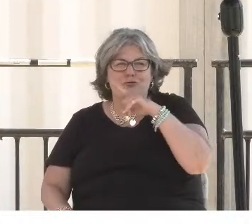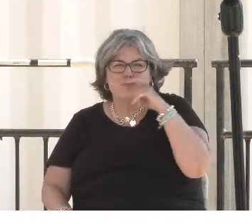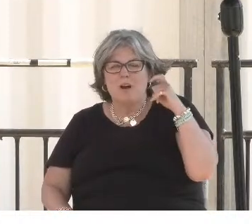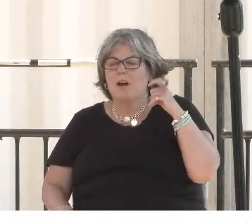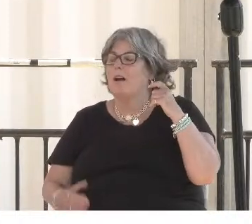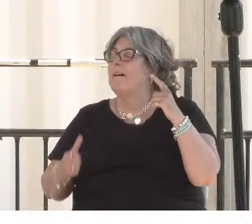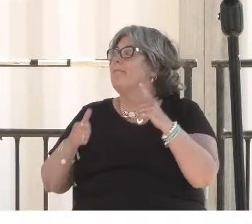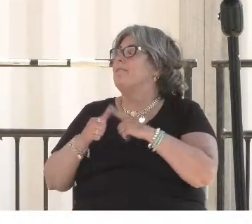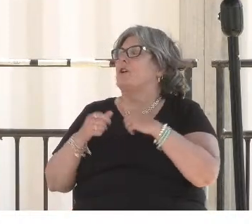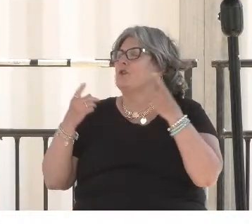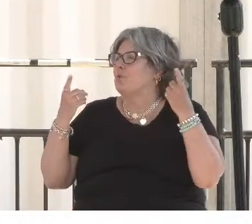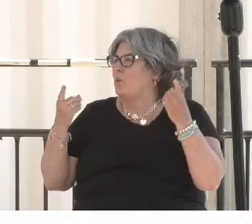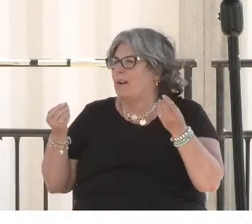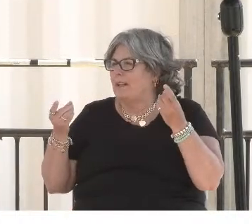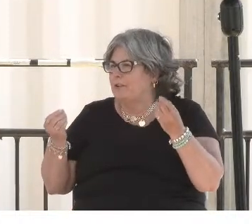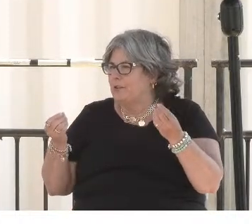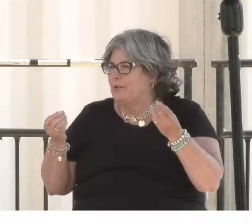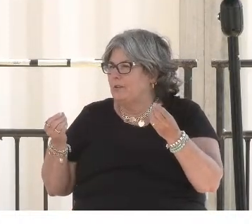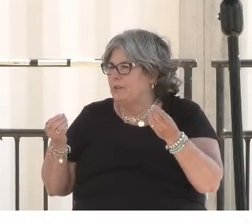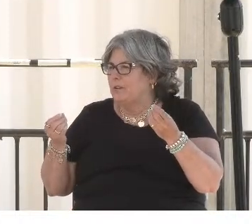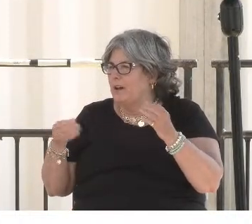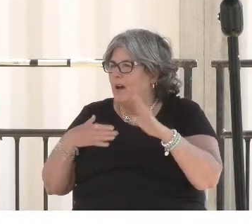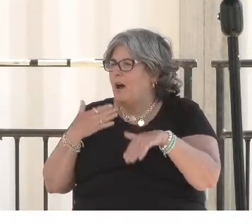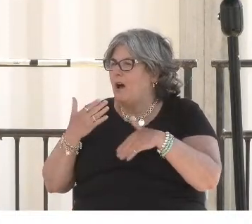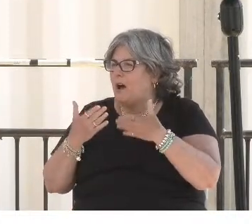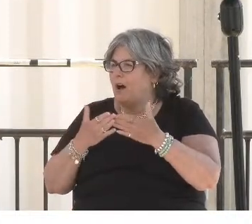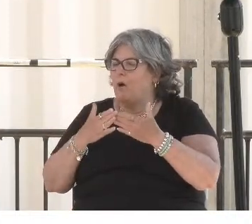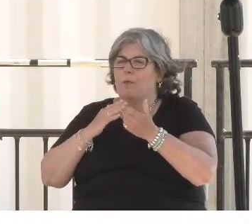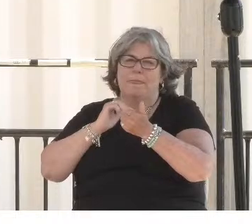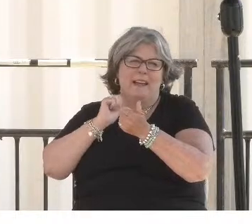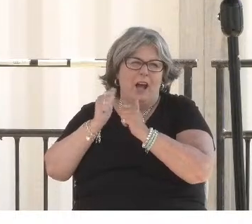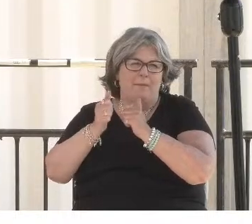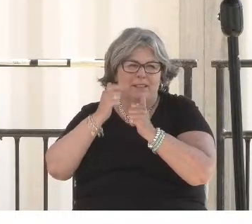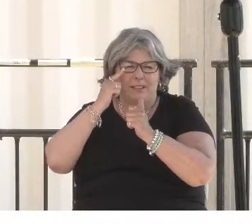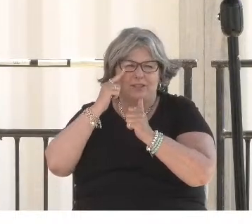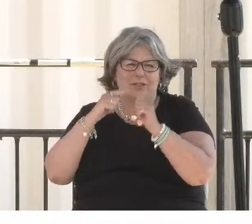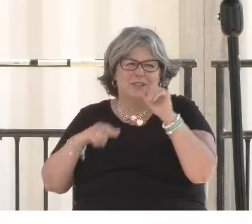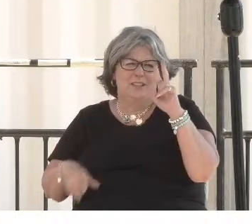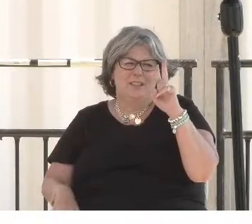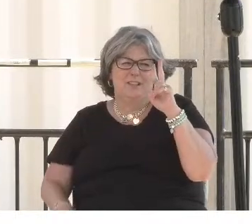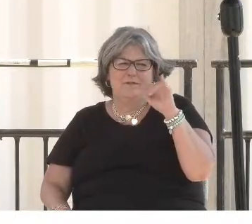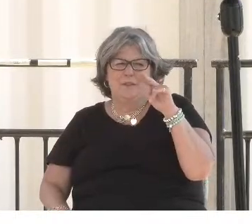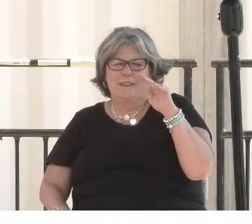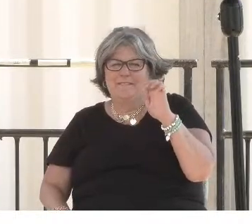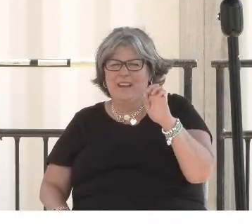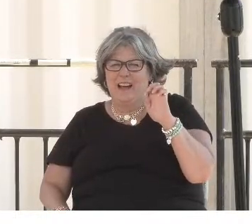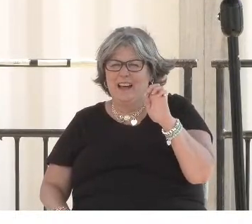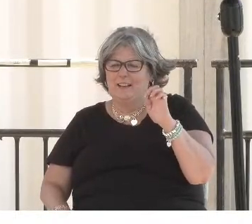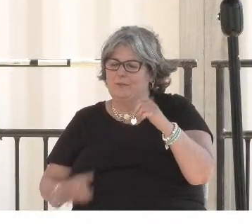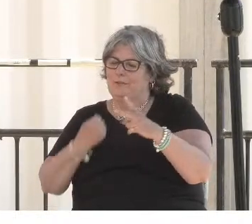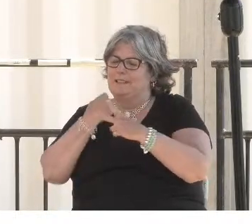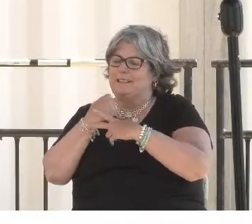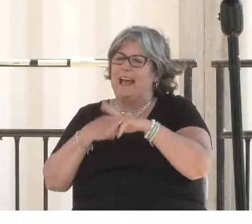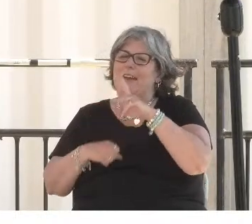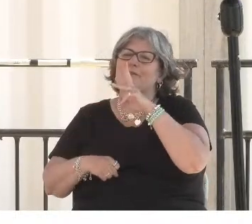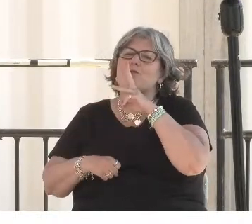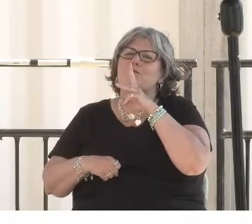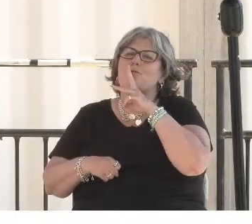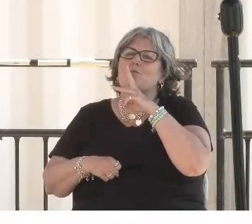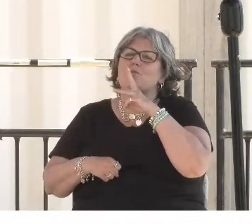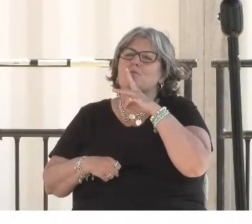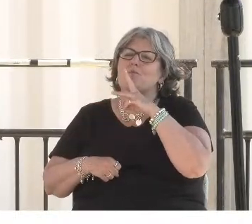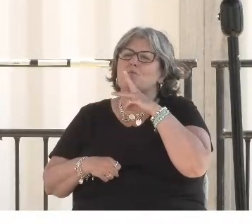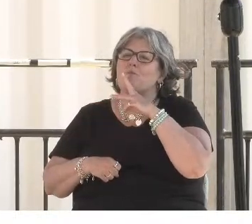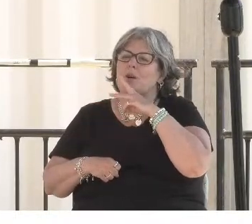thing a farmer does in a drought? They're told to remove all the competition from the vine row in order to conserve water, so you literally get a